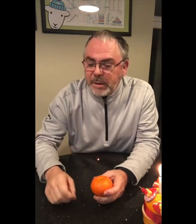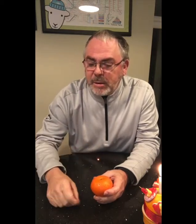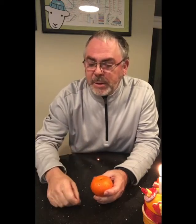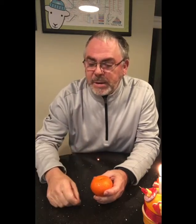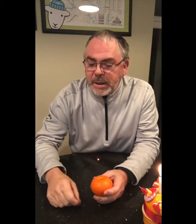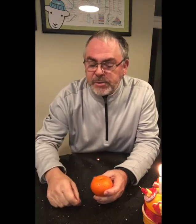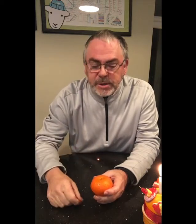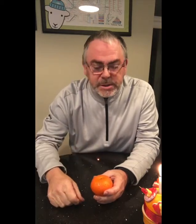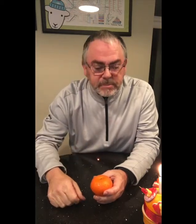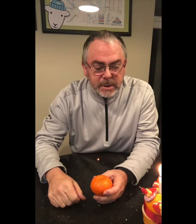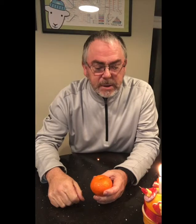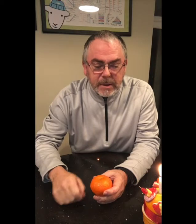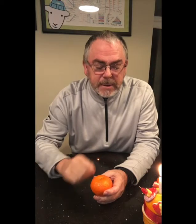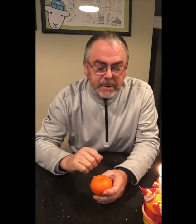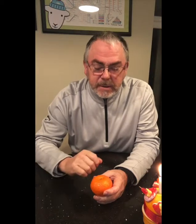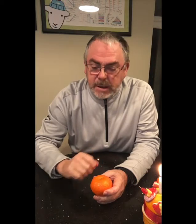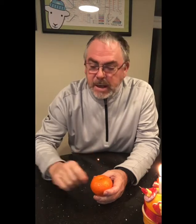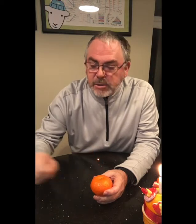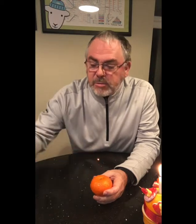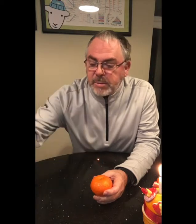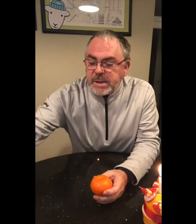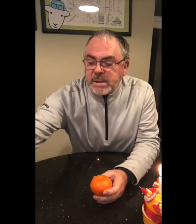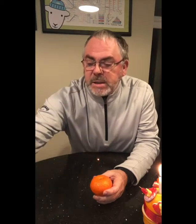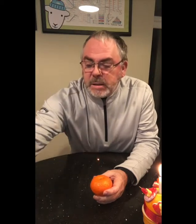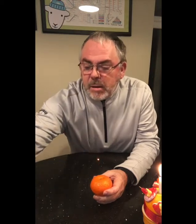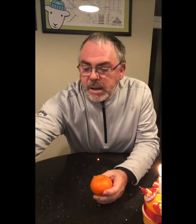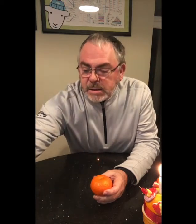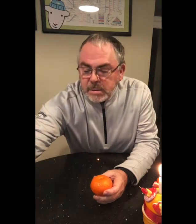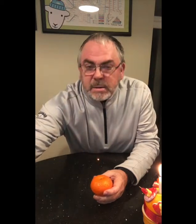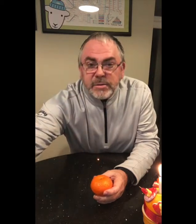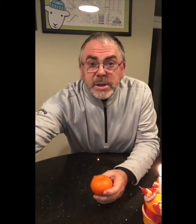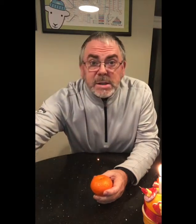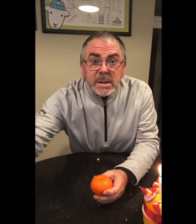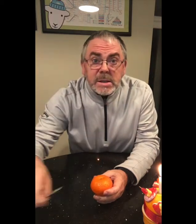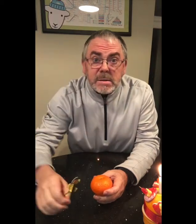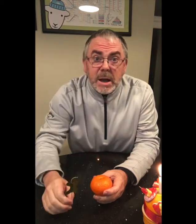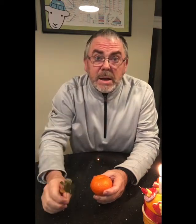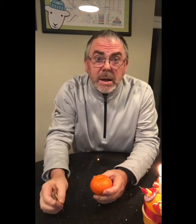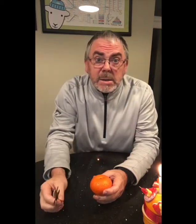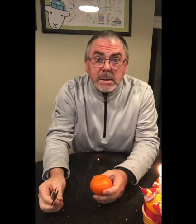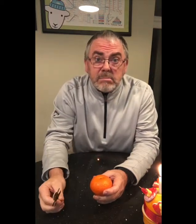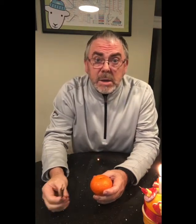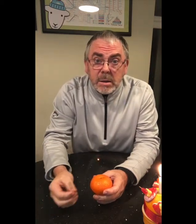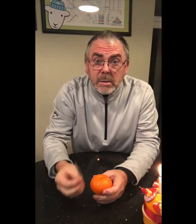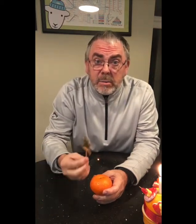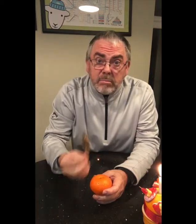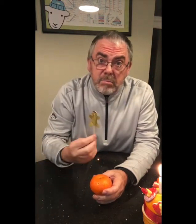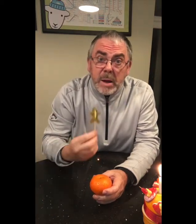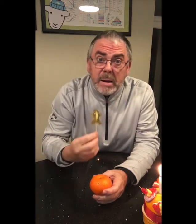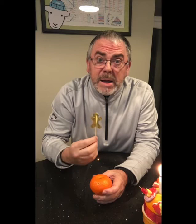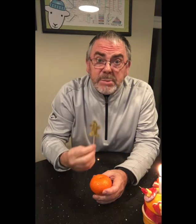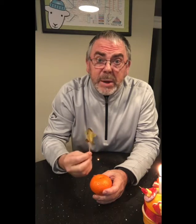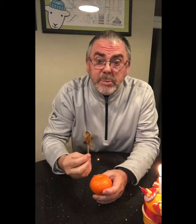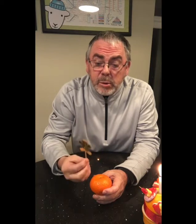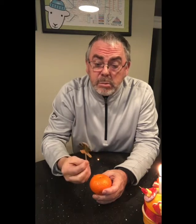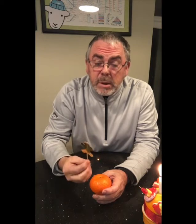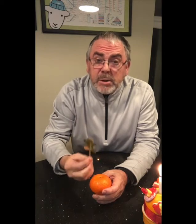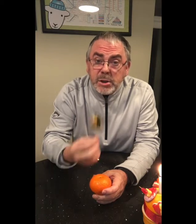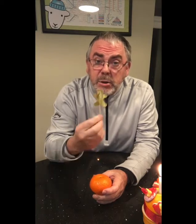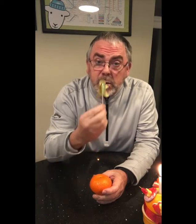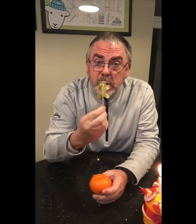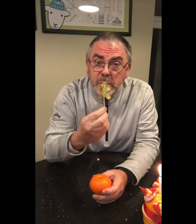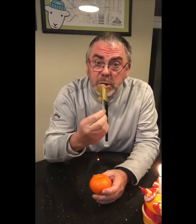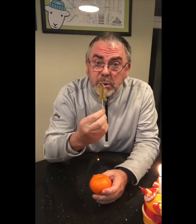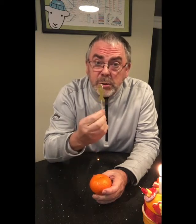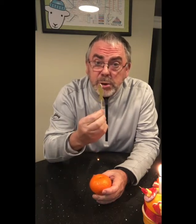still be a little bit dangerous. The candle represents the light of Jesus in us, his people. So